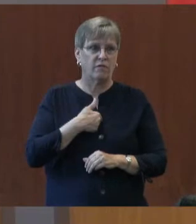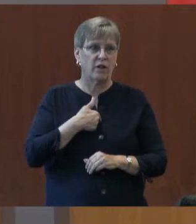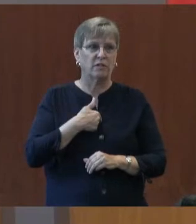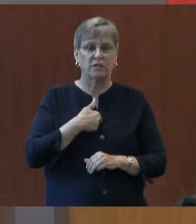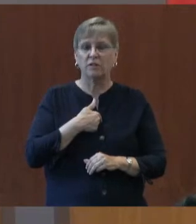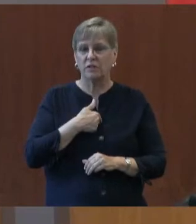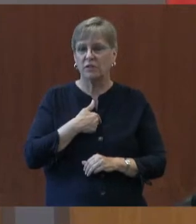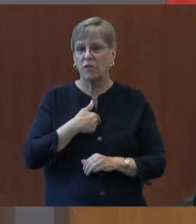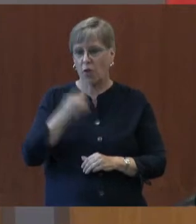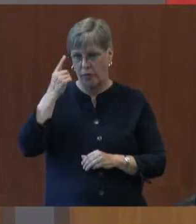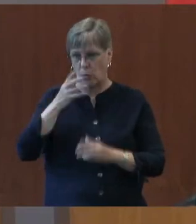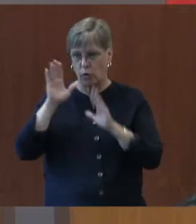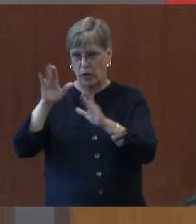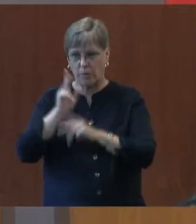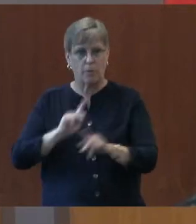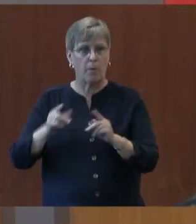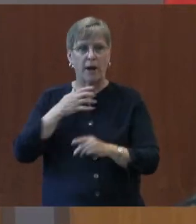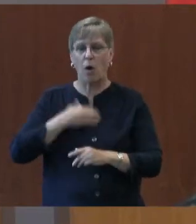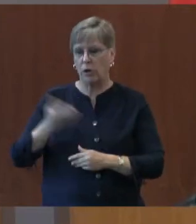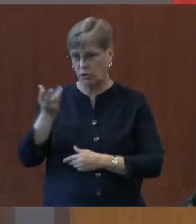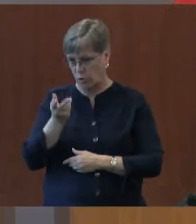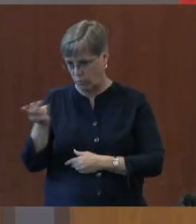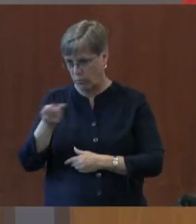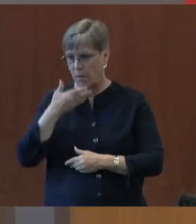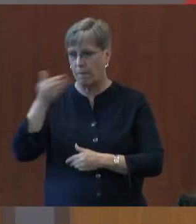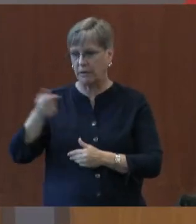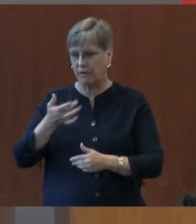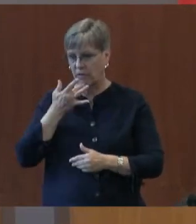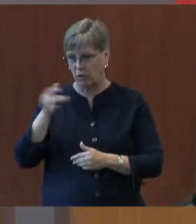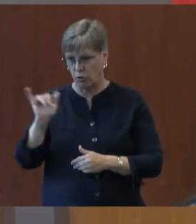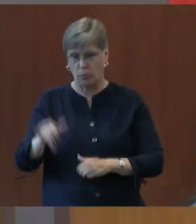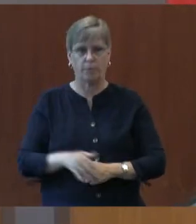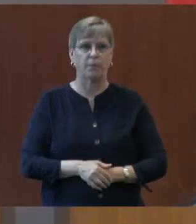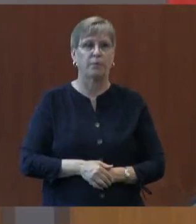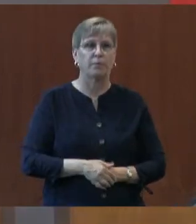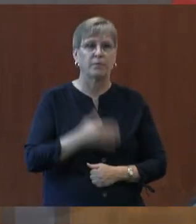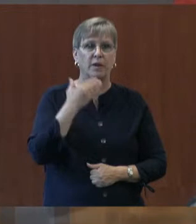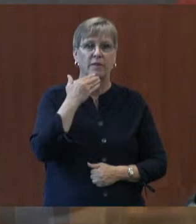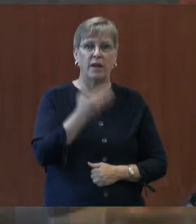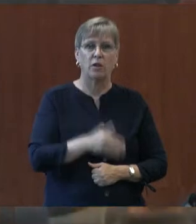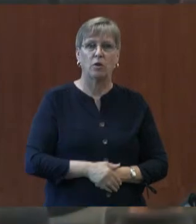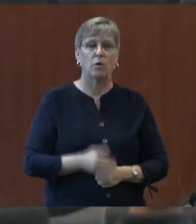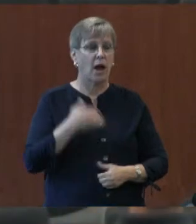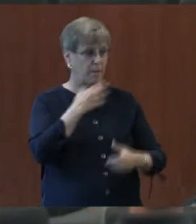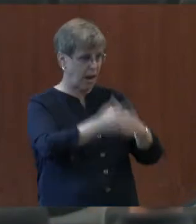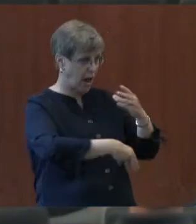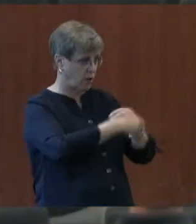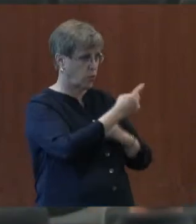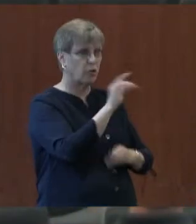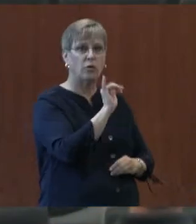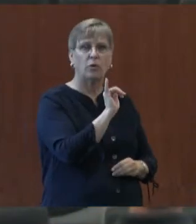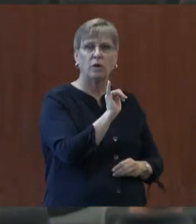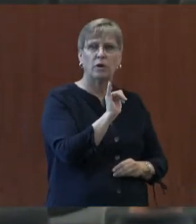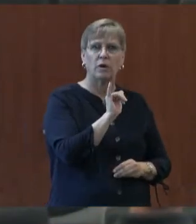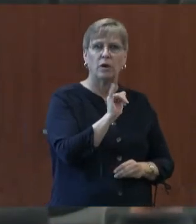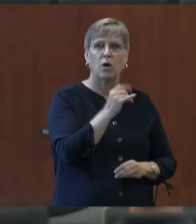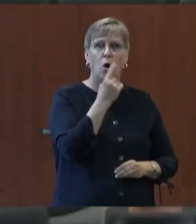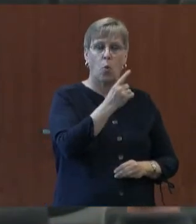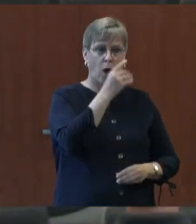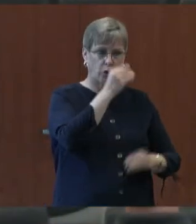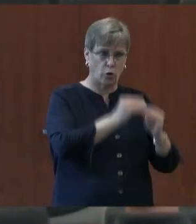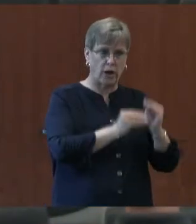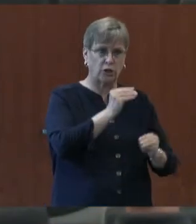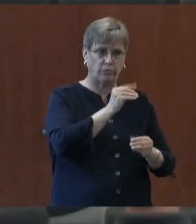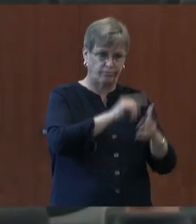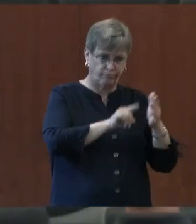people, but I do also wish him the best of luck as well. Thank you, Mr. Anderson. I have one correction to